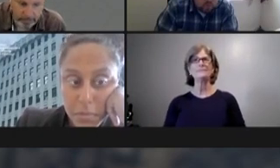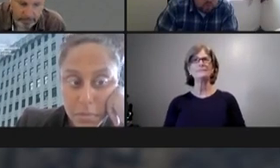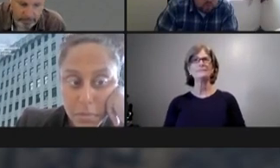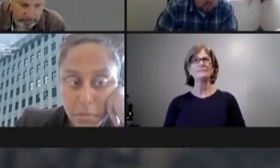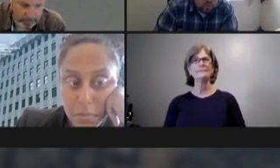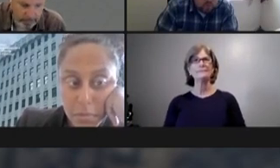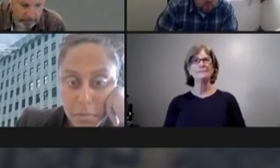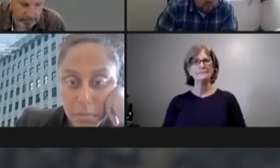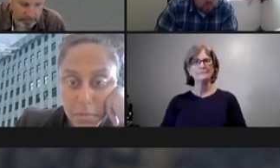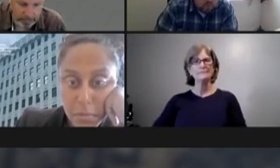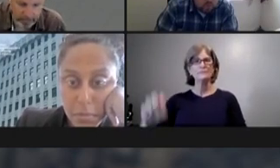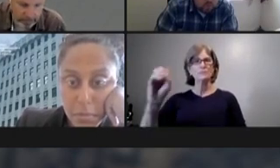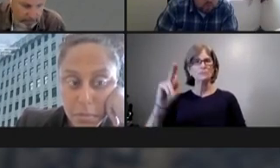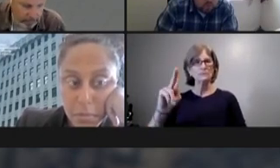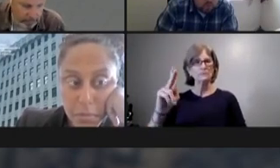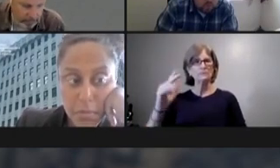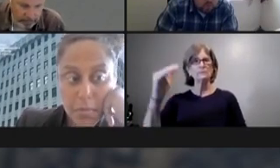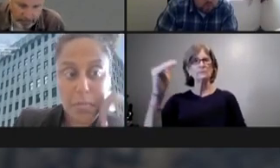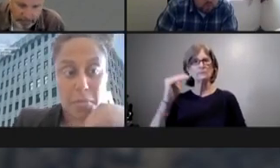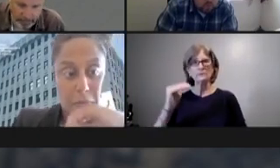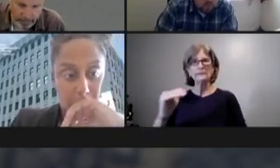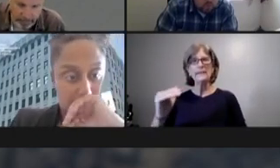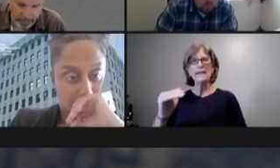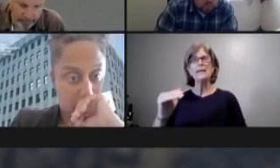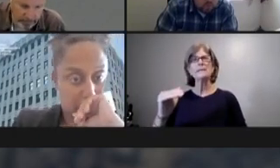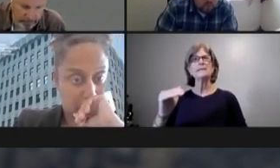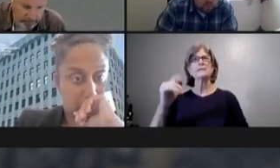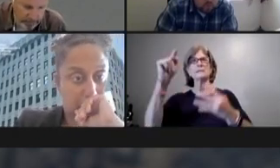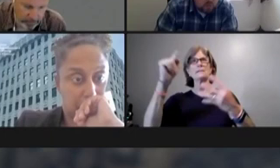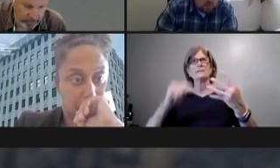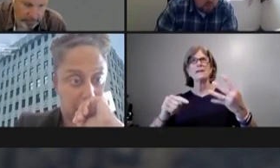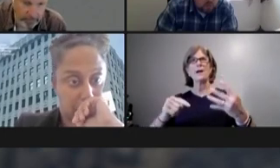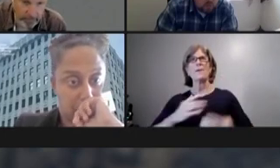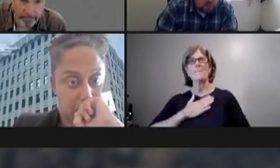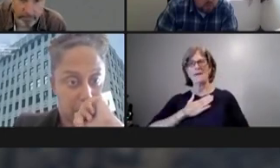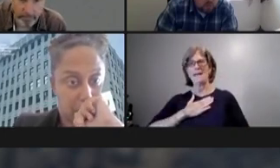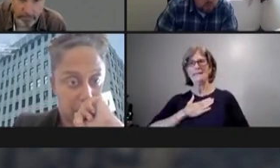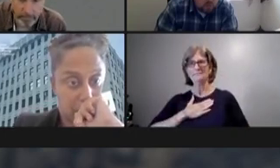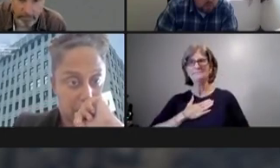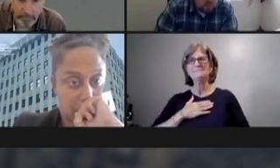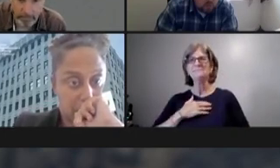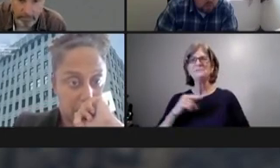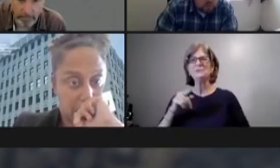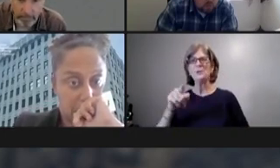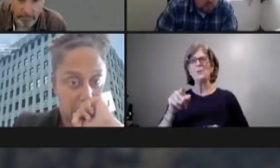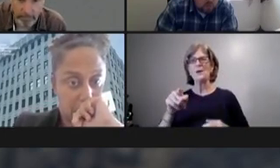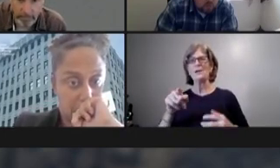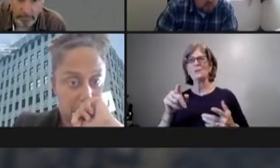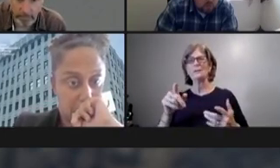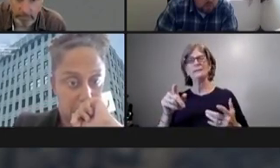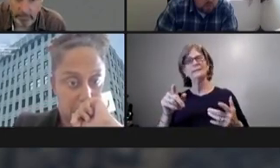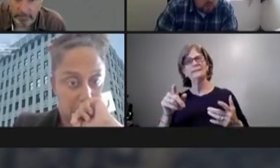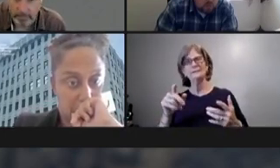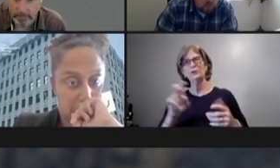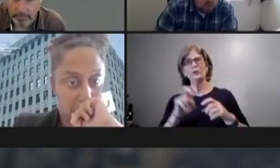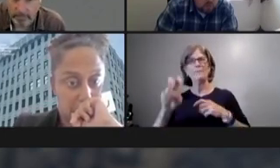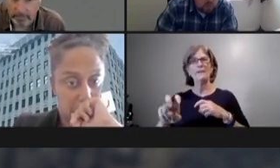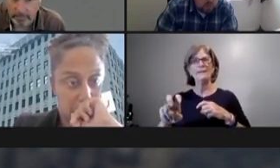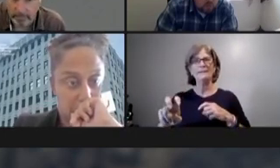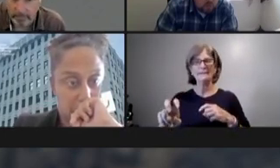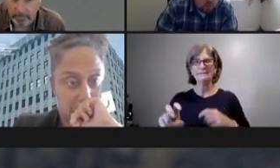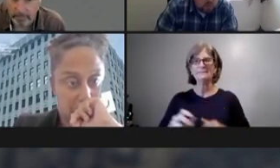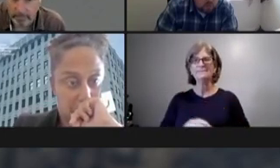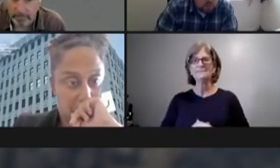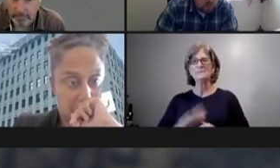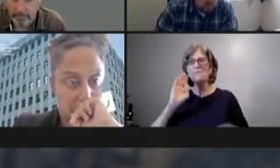All right. I think the next several items are for me. So I'll go ahead and jump in for some URA administrative updates. Good